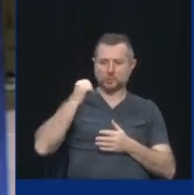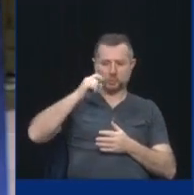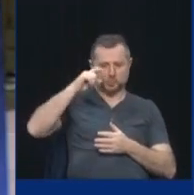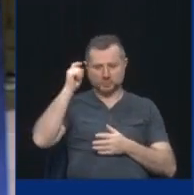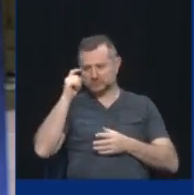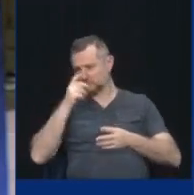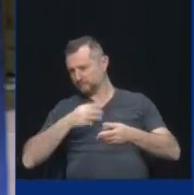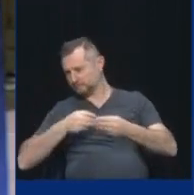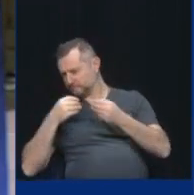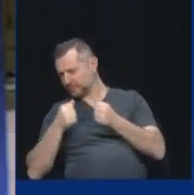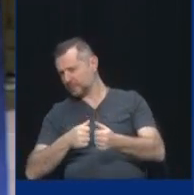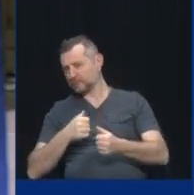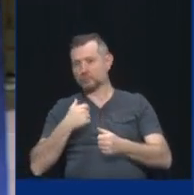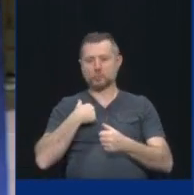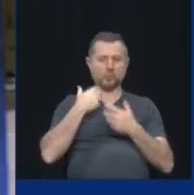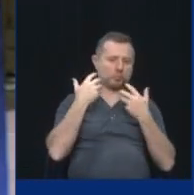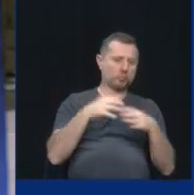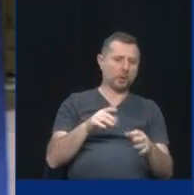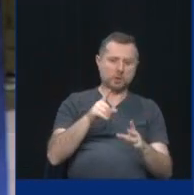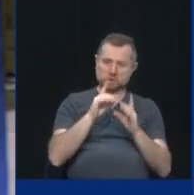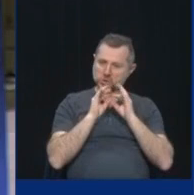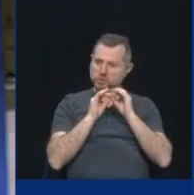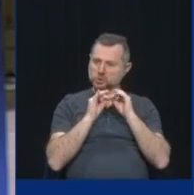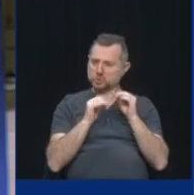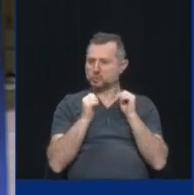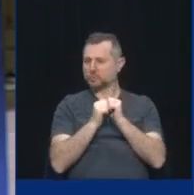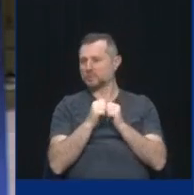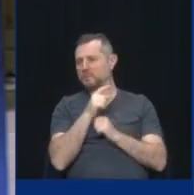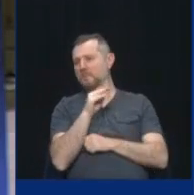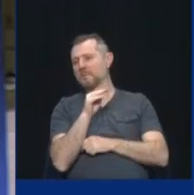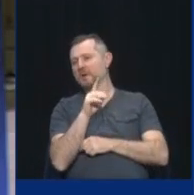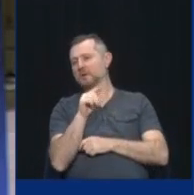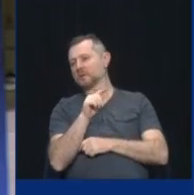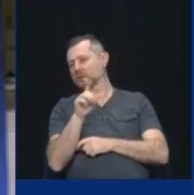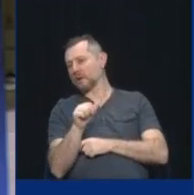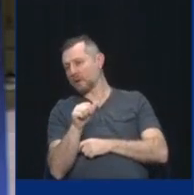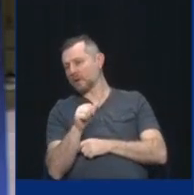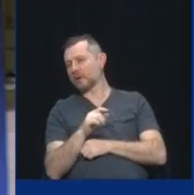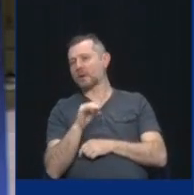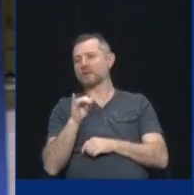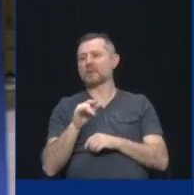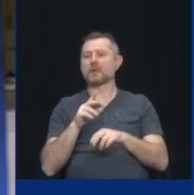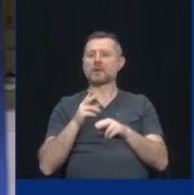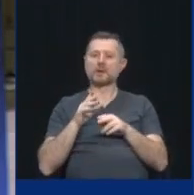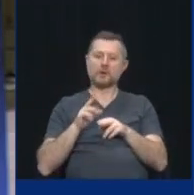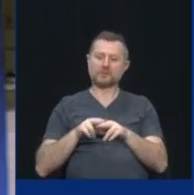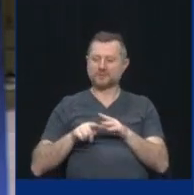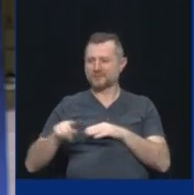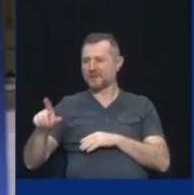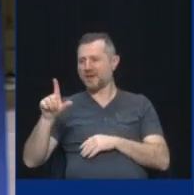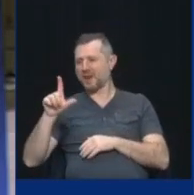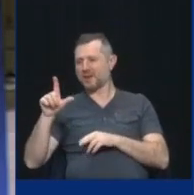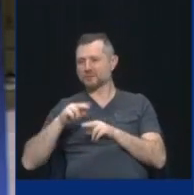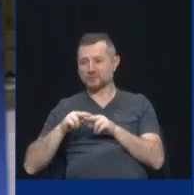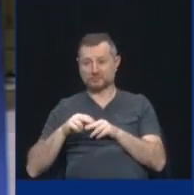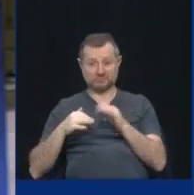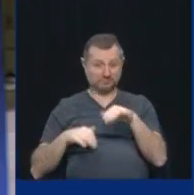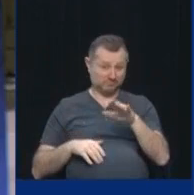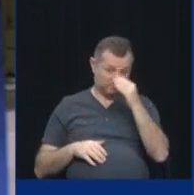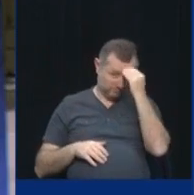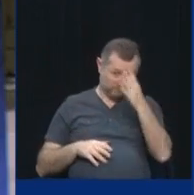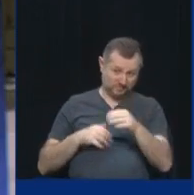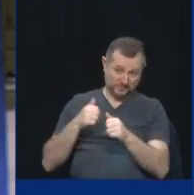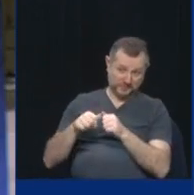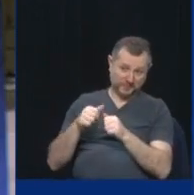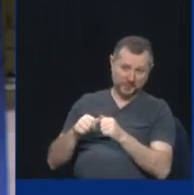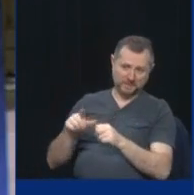this fight with the MTA on the L train tunnel. And I said the way they were doing the L train